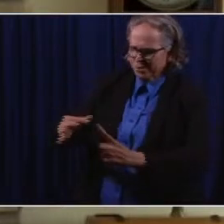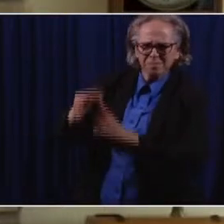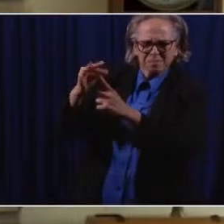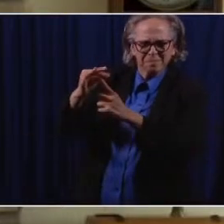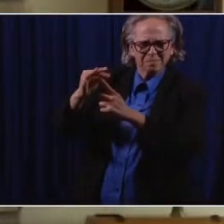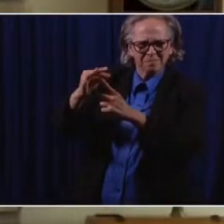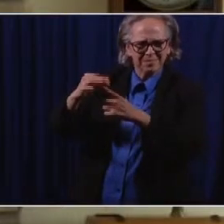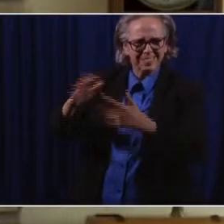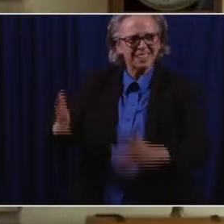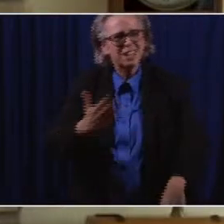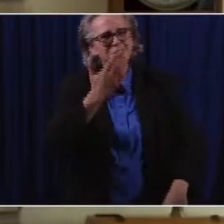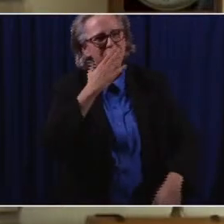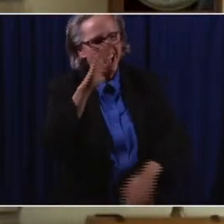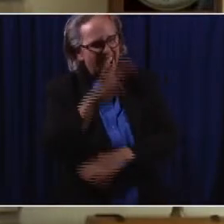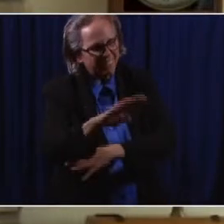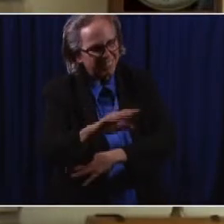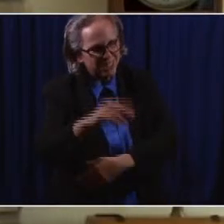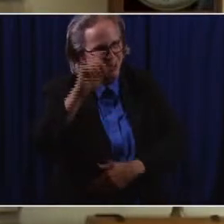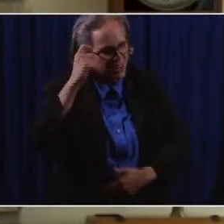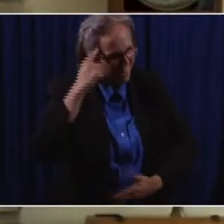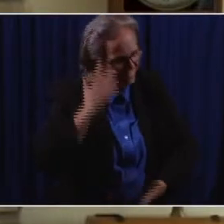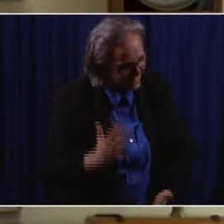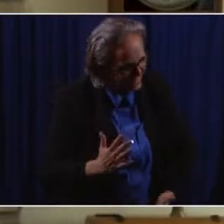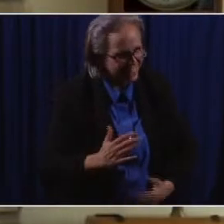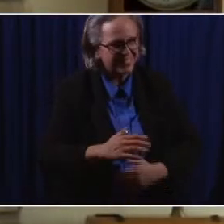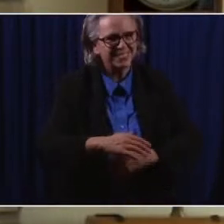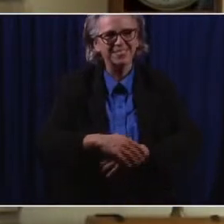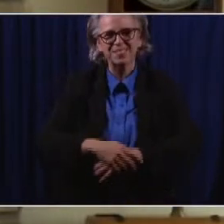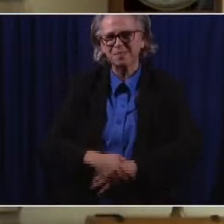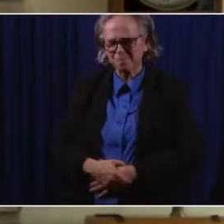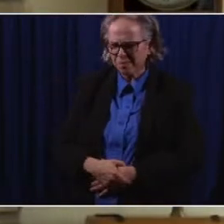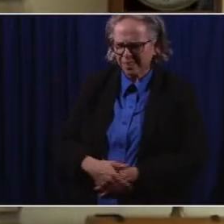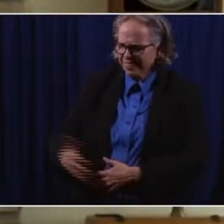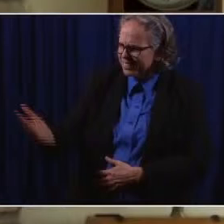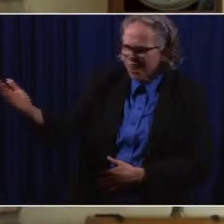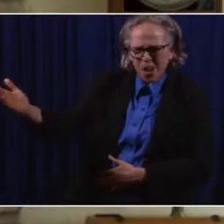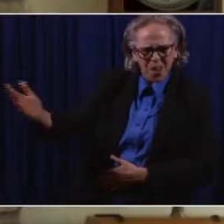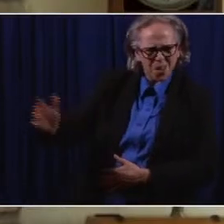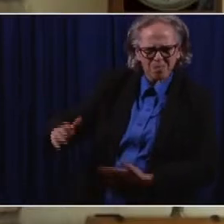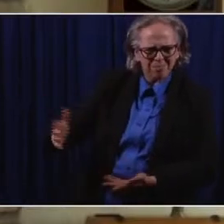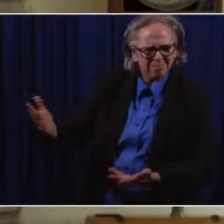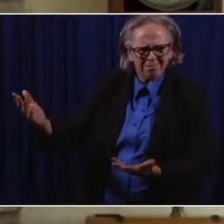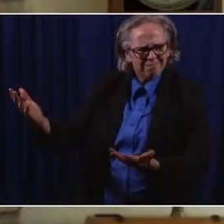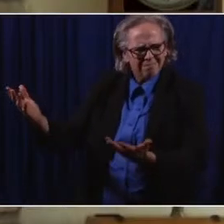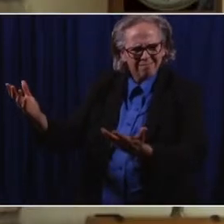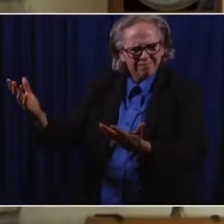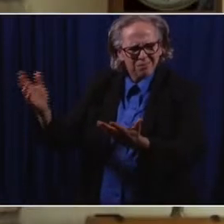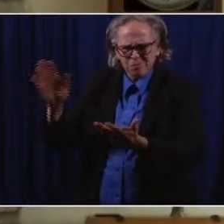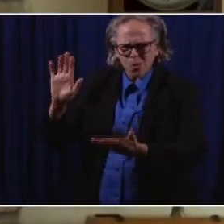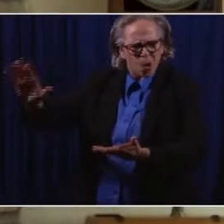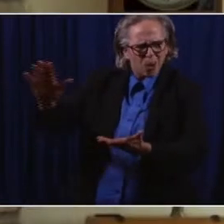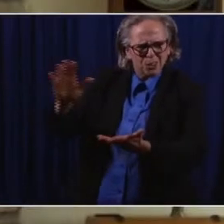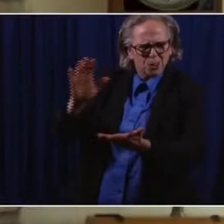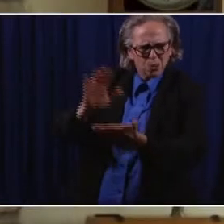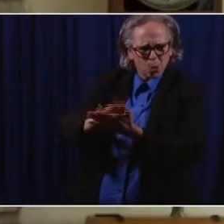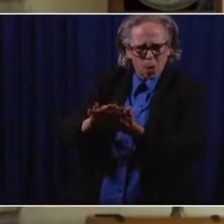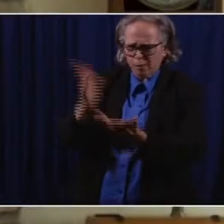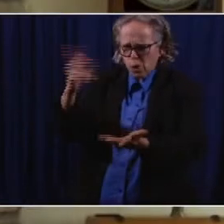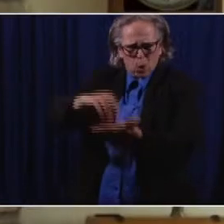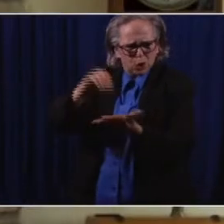Governor DeWine. To young people. Tell us a little bit about what school looks like for your students this